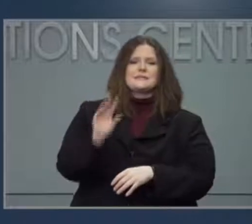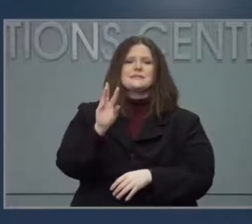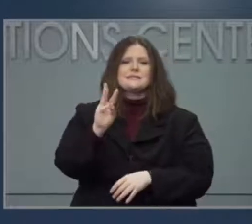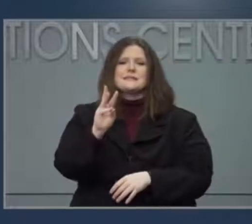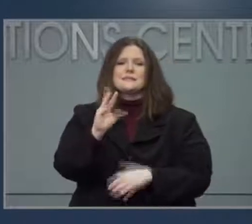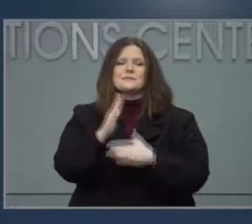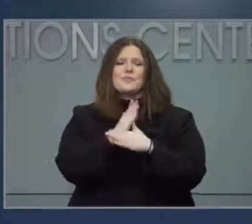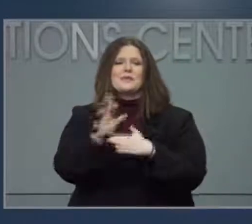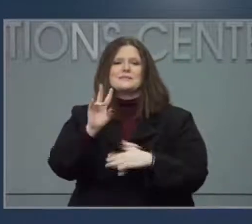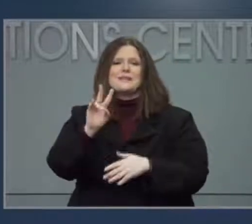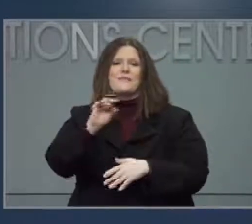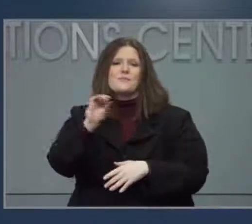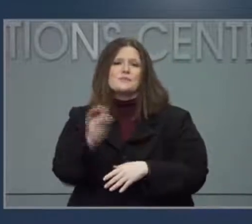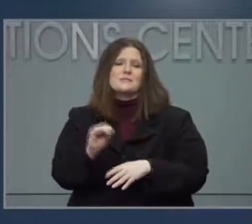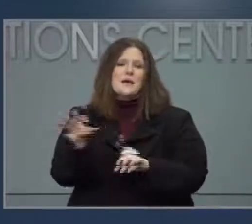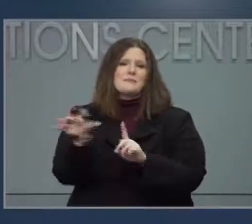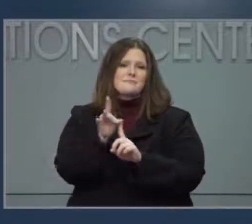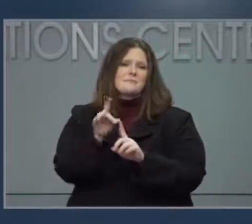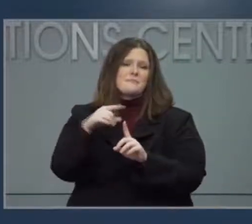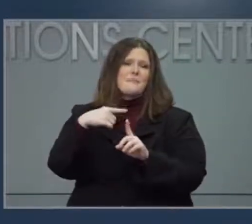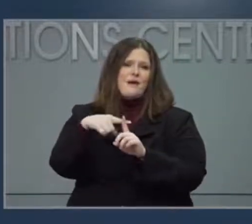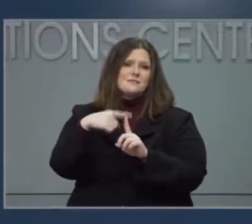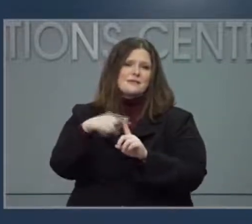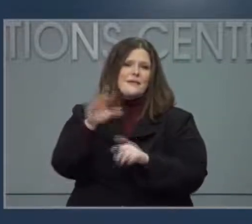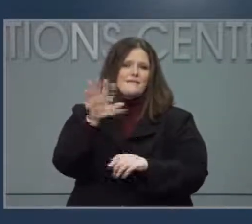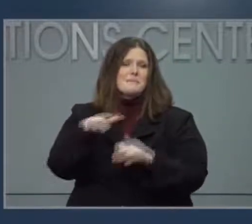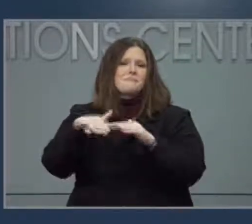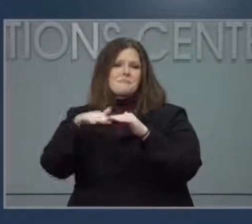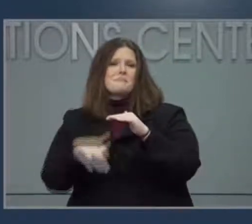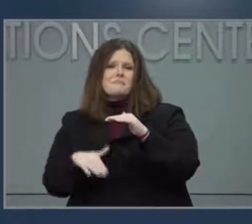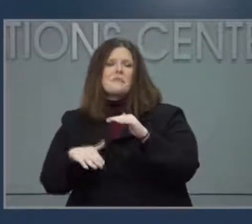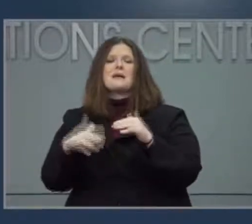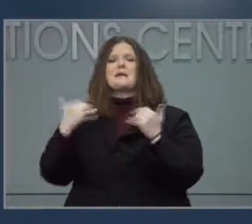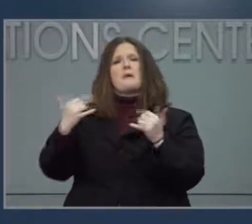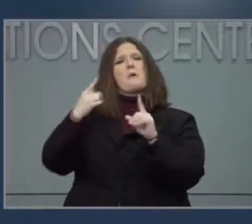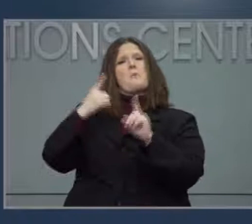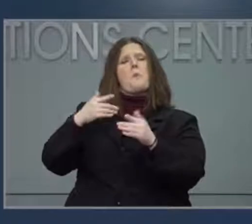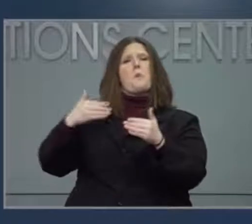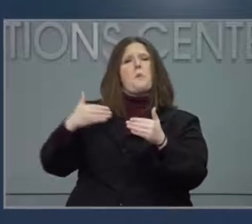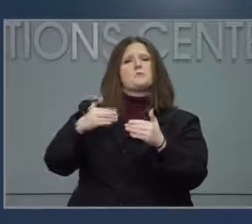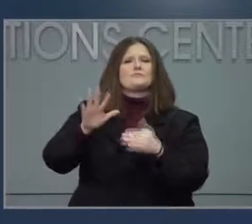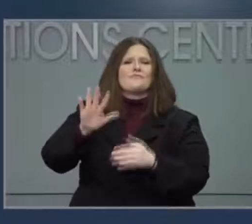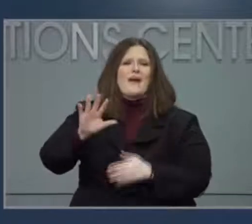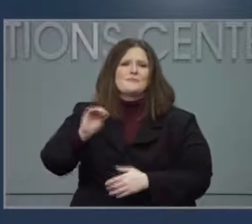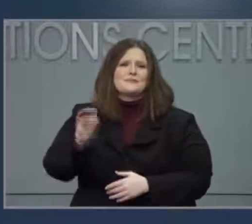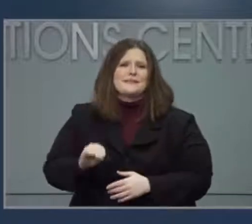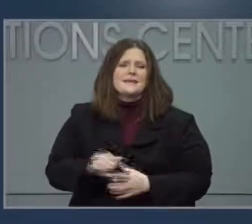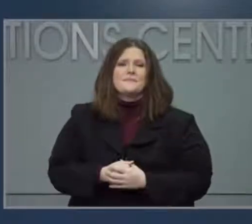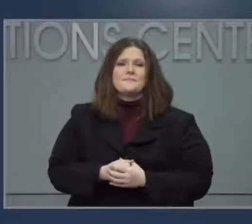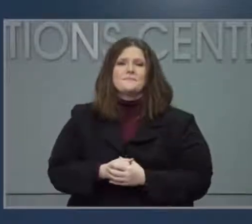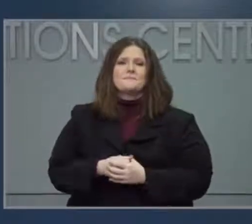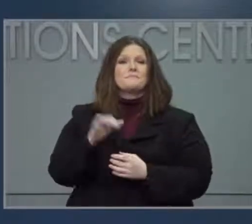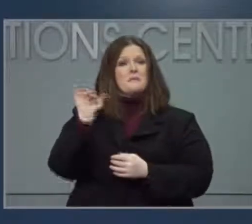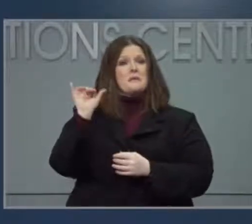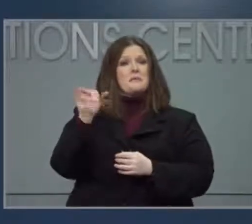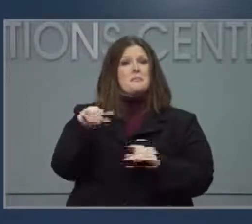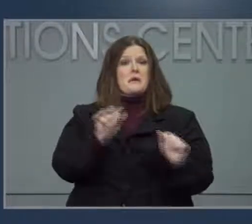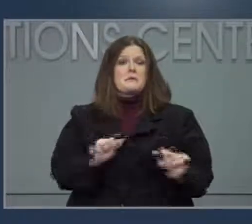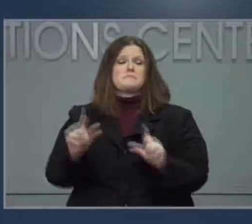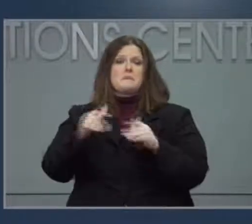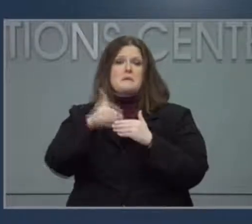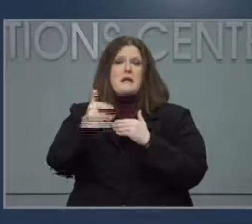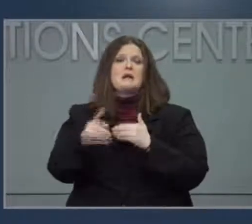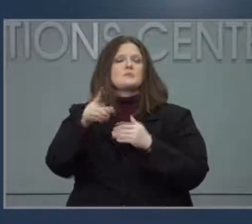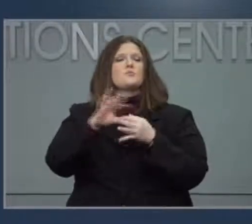goal. On our next graph, we look at day-over-day hospitalizations. This graph also starts in late